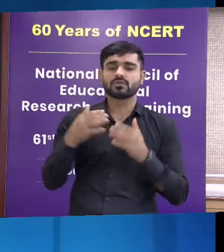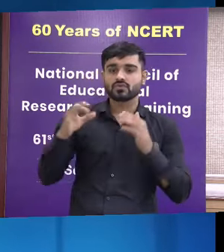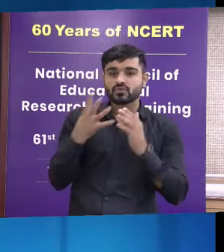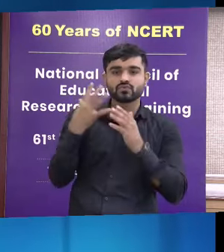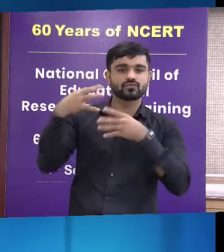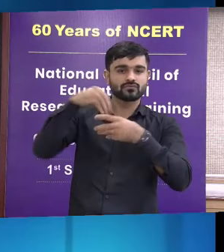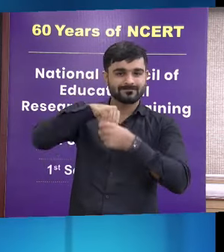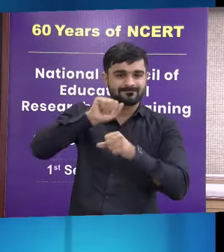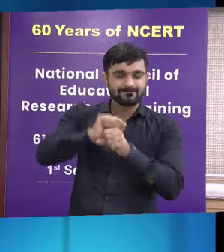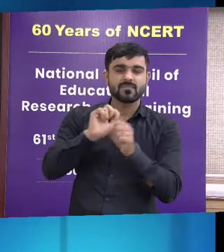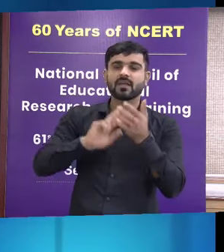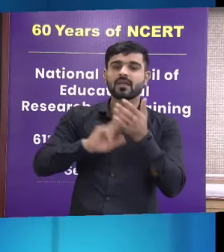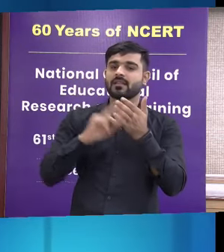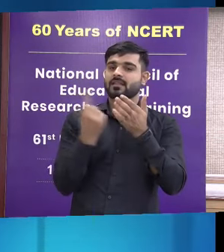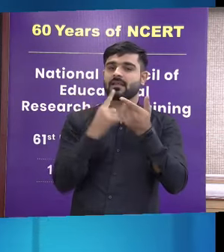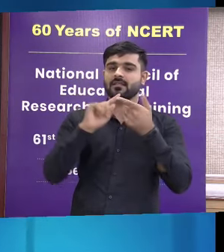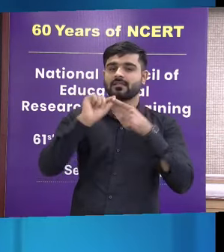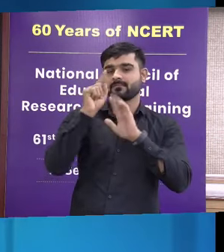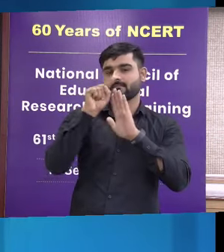the National